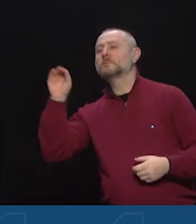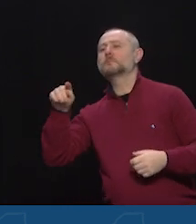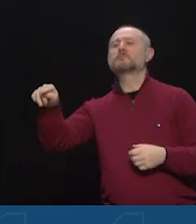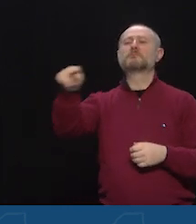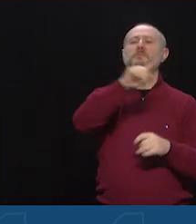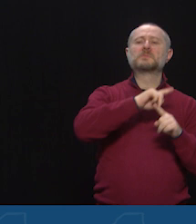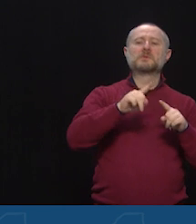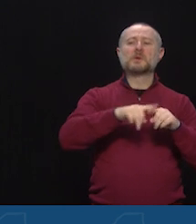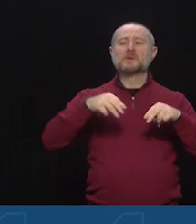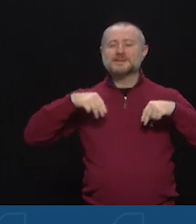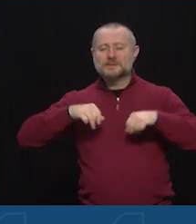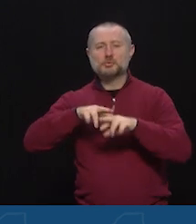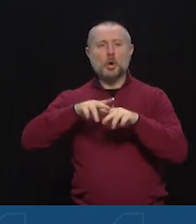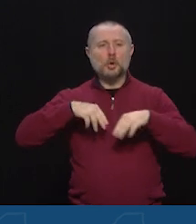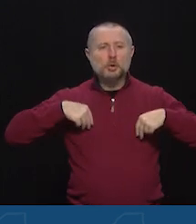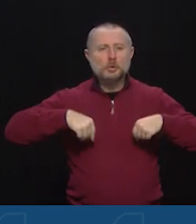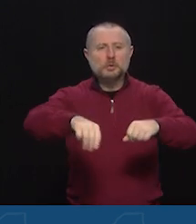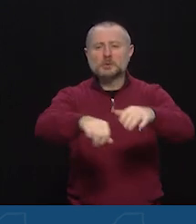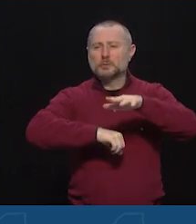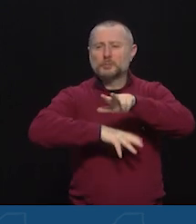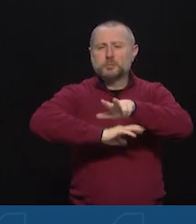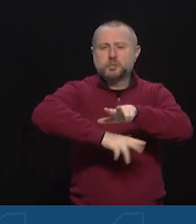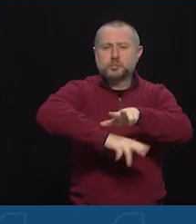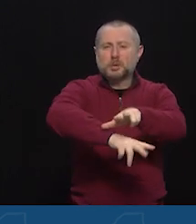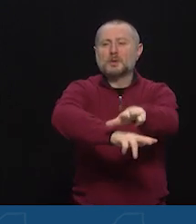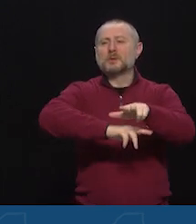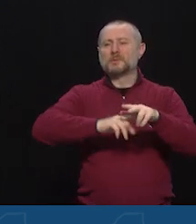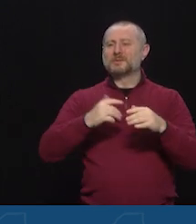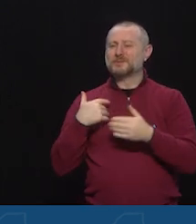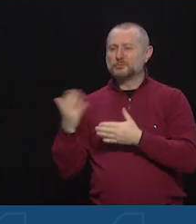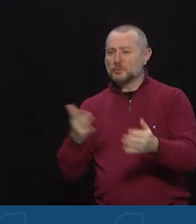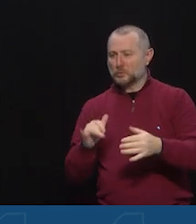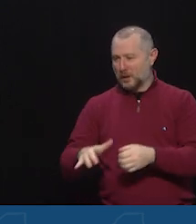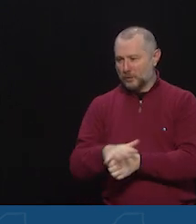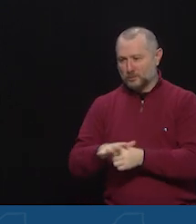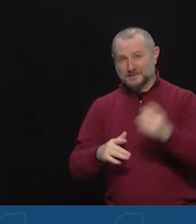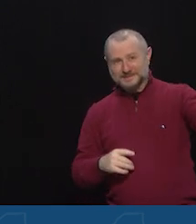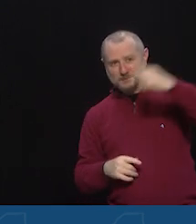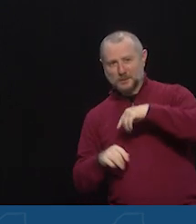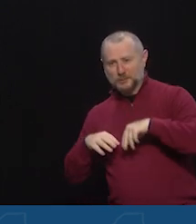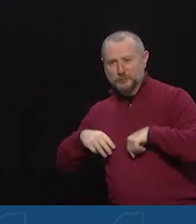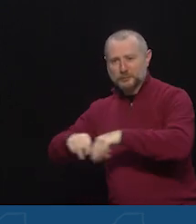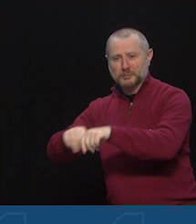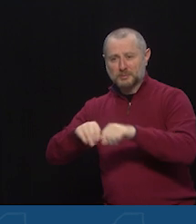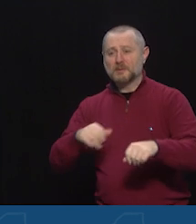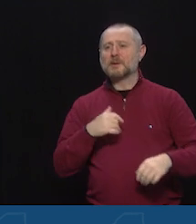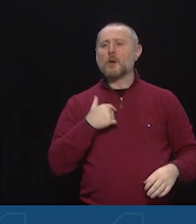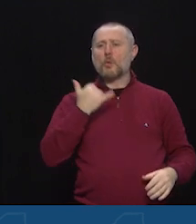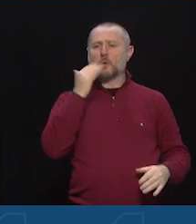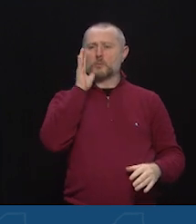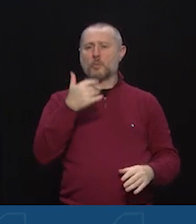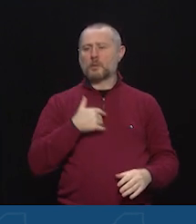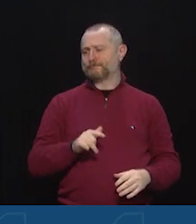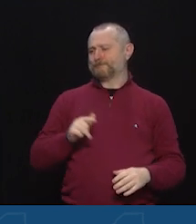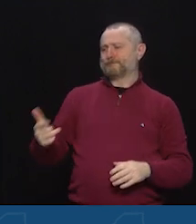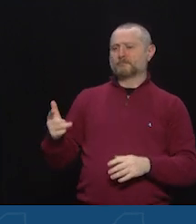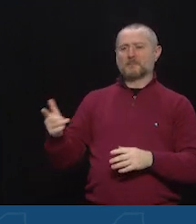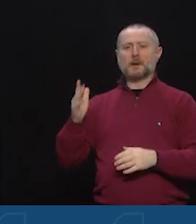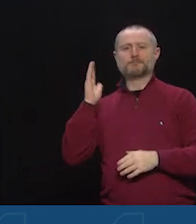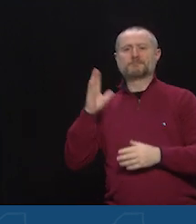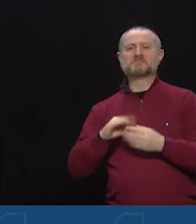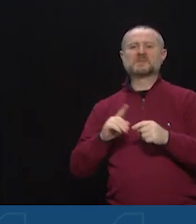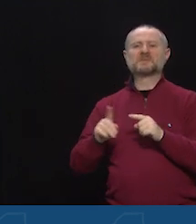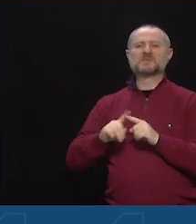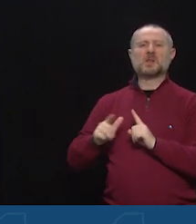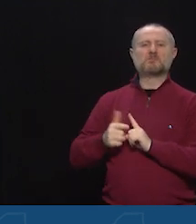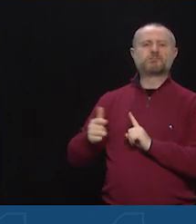of the state to be ready, positioned in our key areas that have been identified already, and that's what I'm going to turn it over right now to all the individuals I've